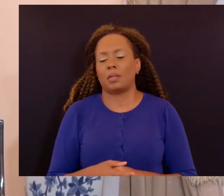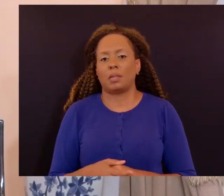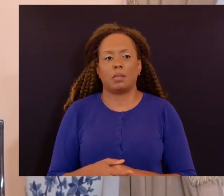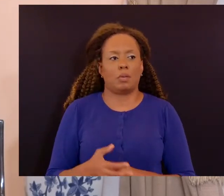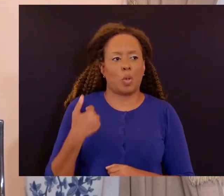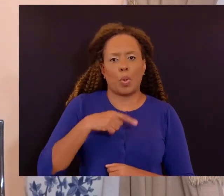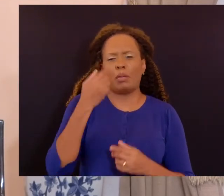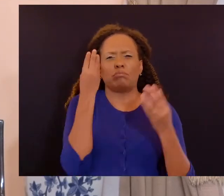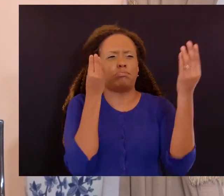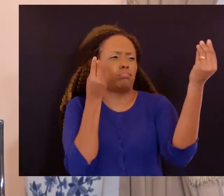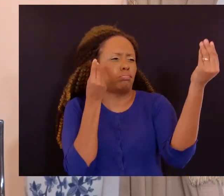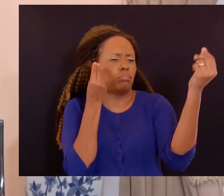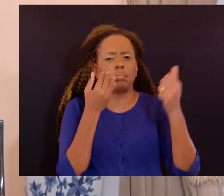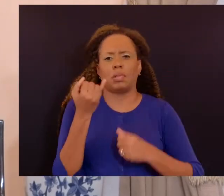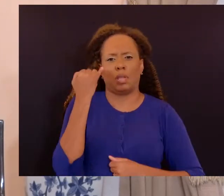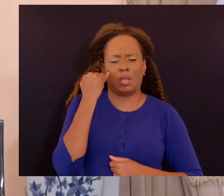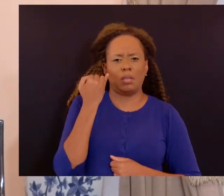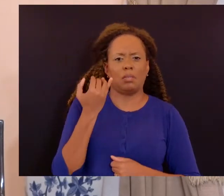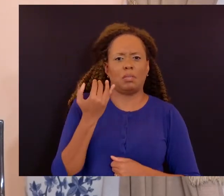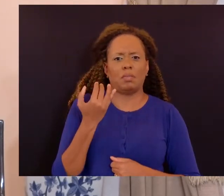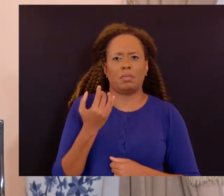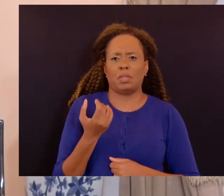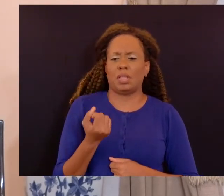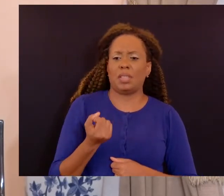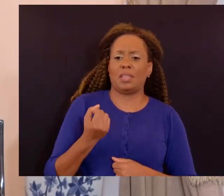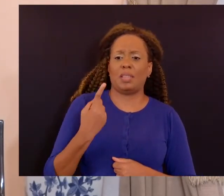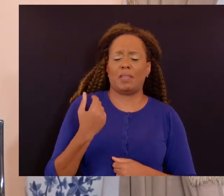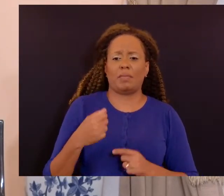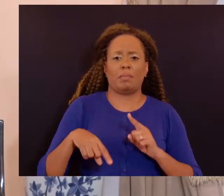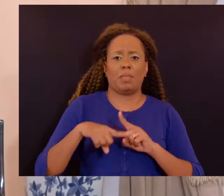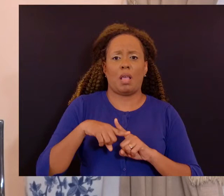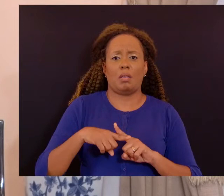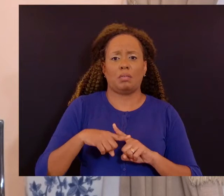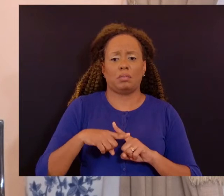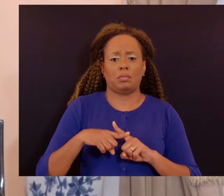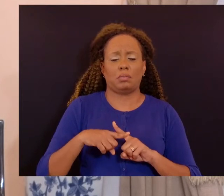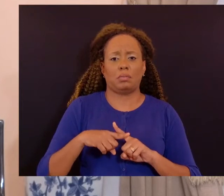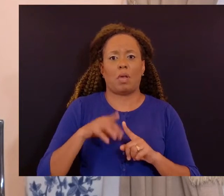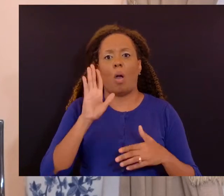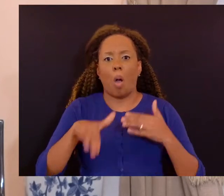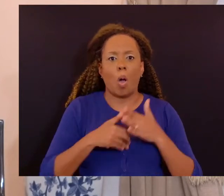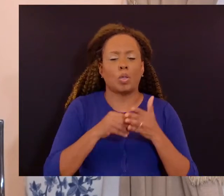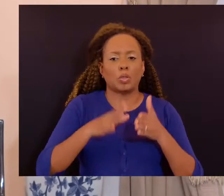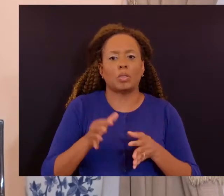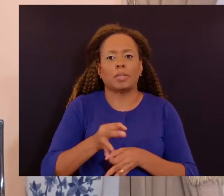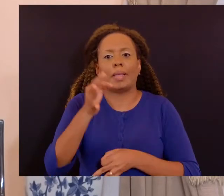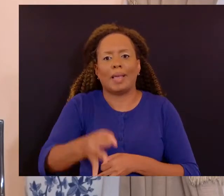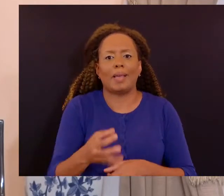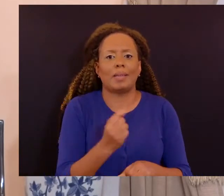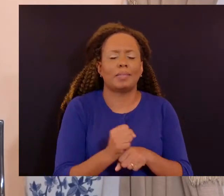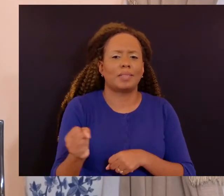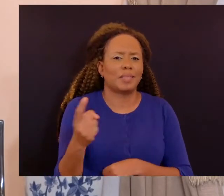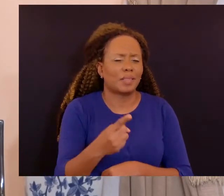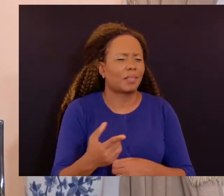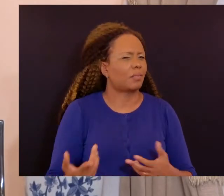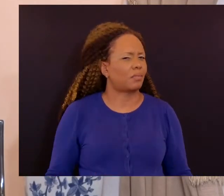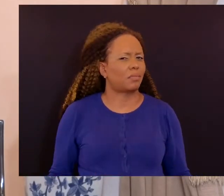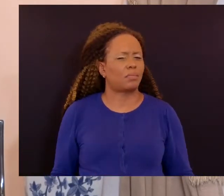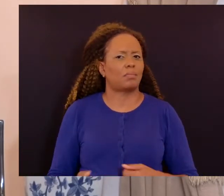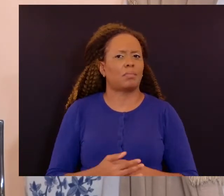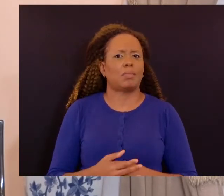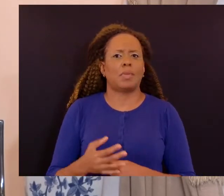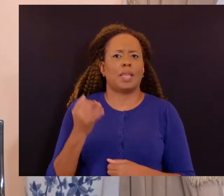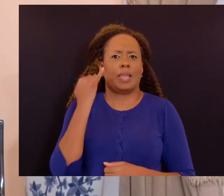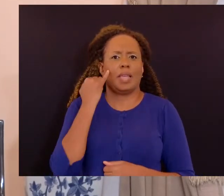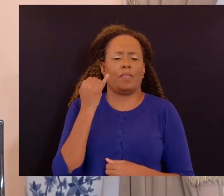the entire year, and where are we going to place these students? Because if we are allowing students at the exiting at secondary school to